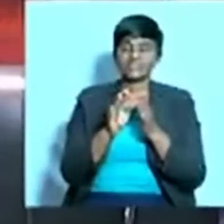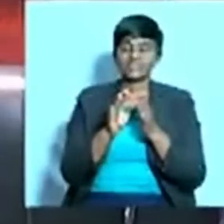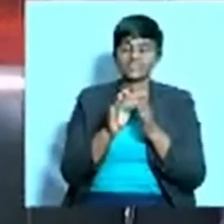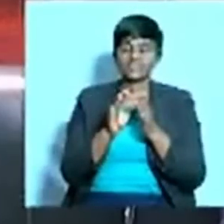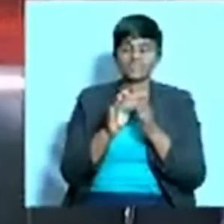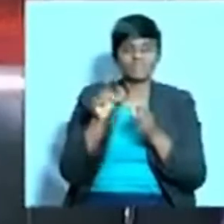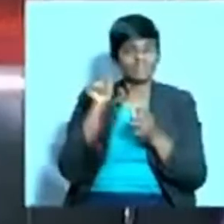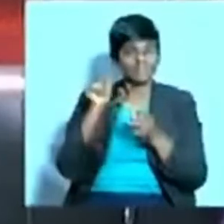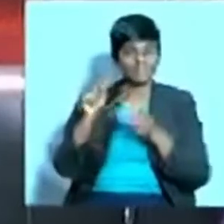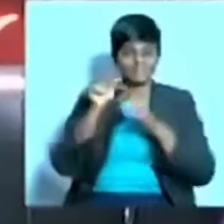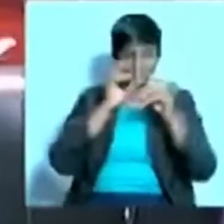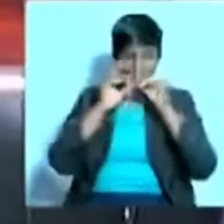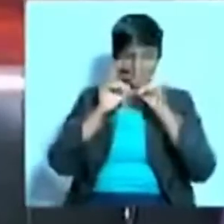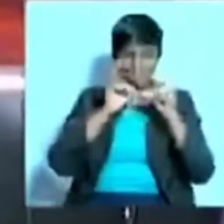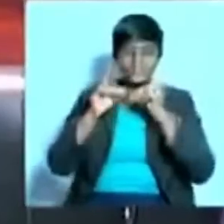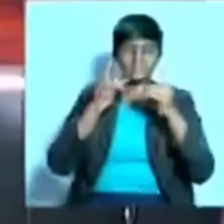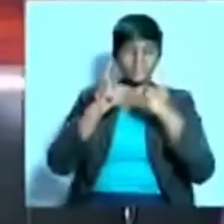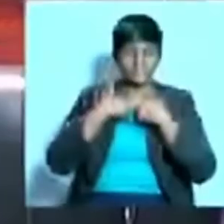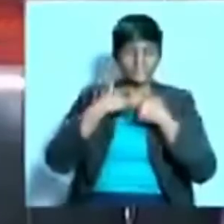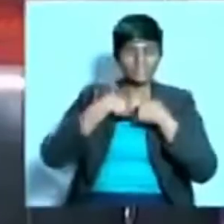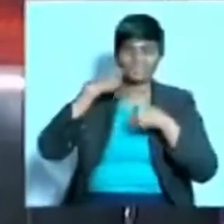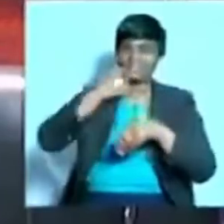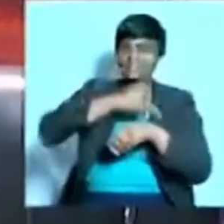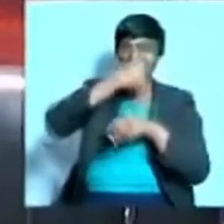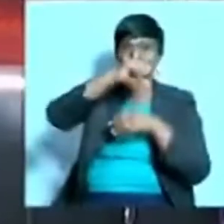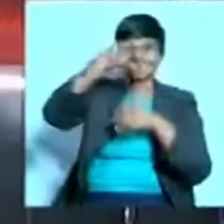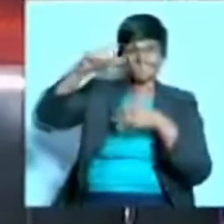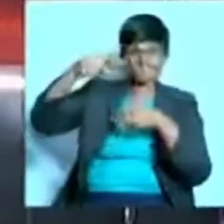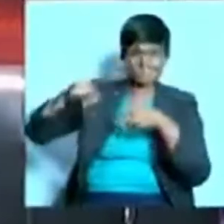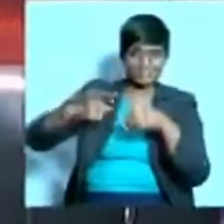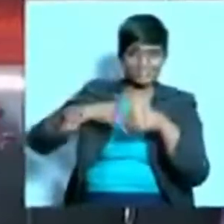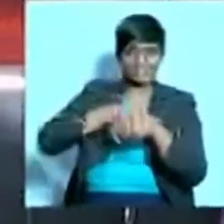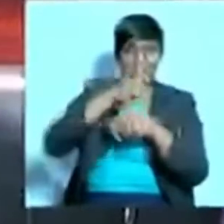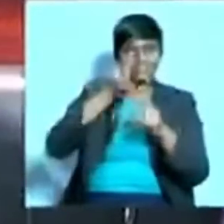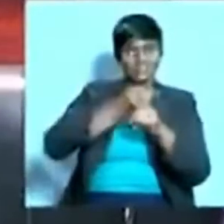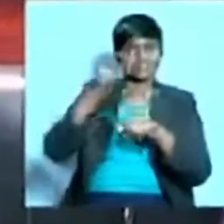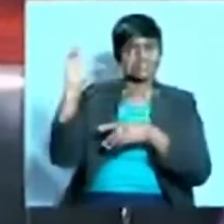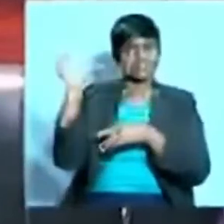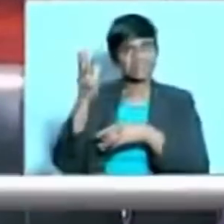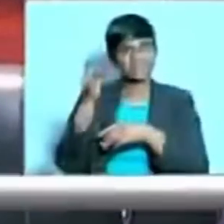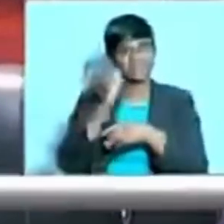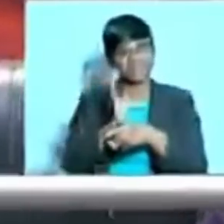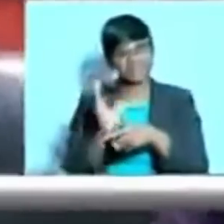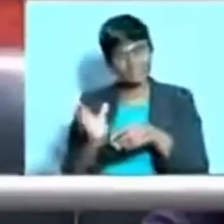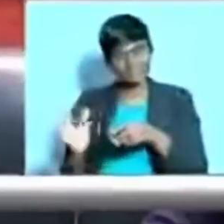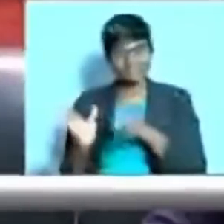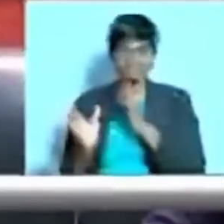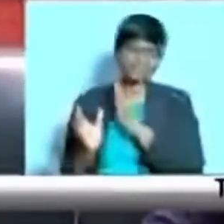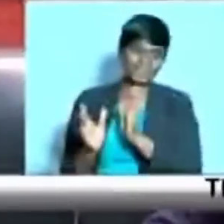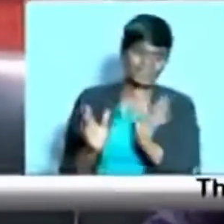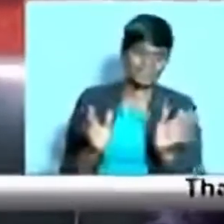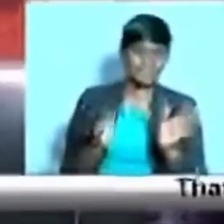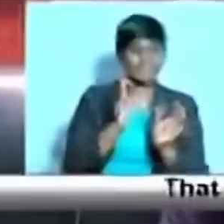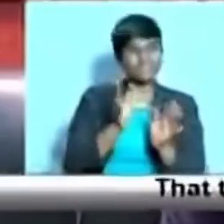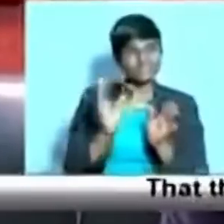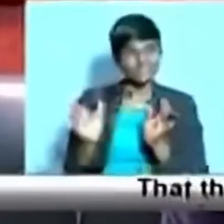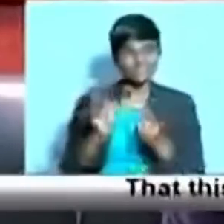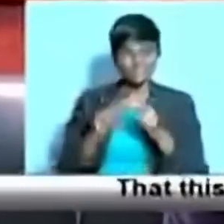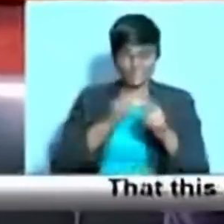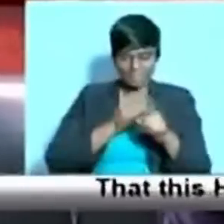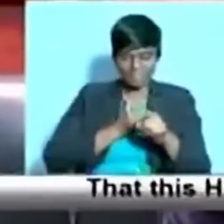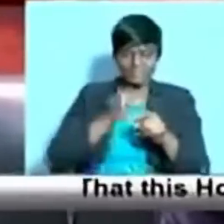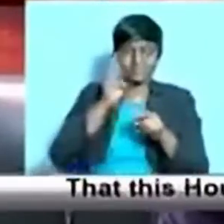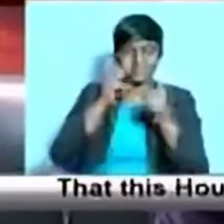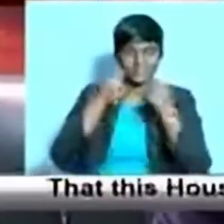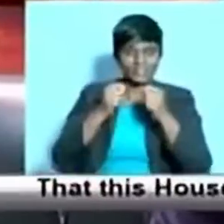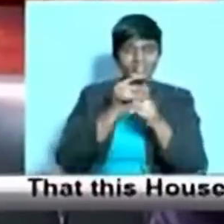the debate has gone all round, from the speech itself to beyond the speech and so on. But I'll try to